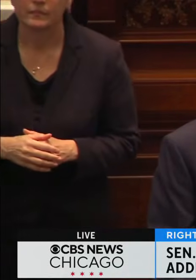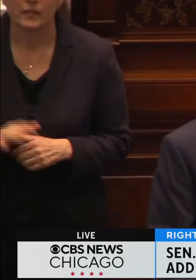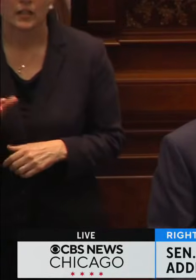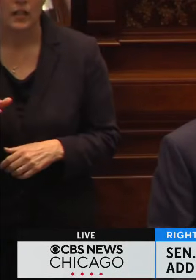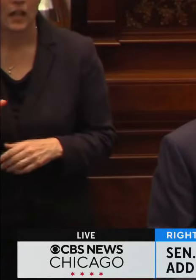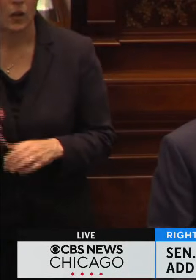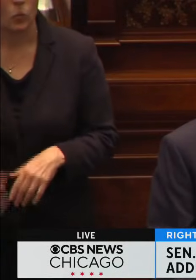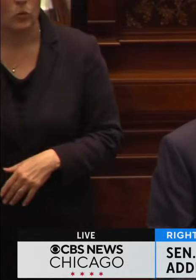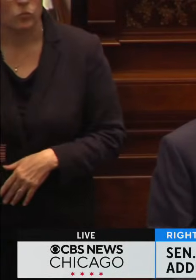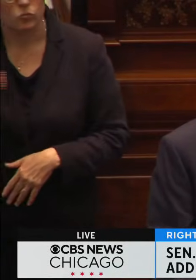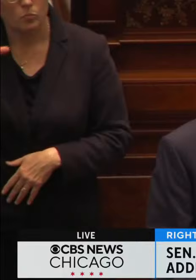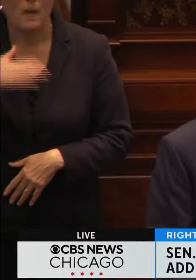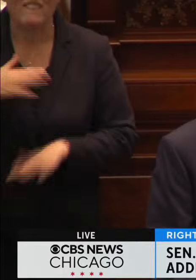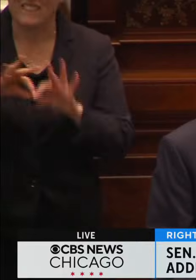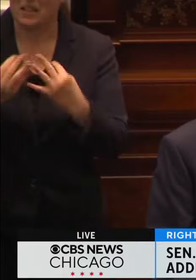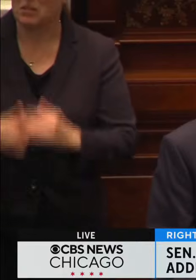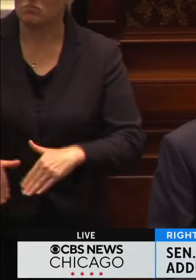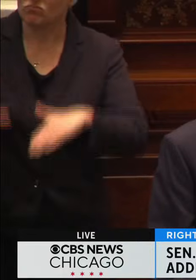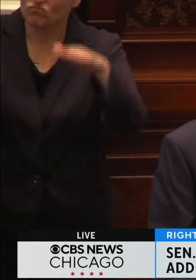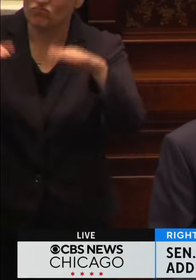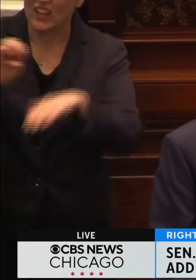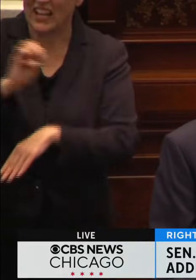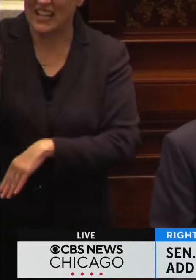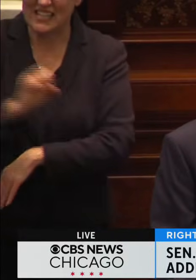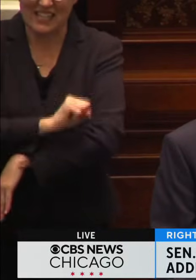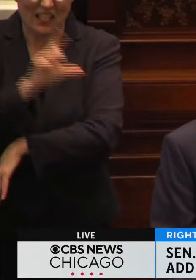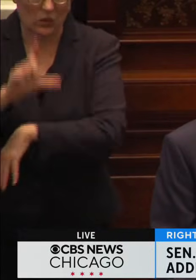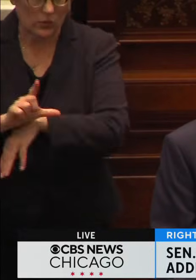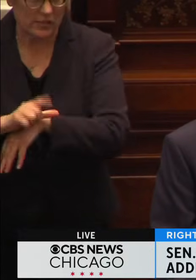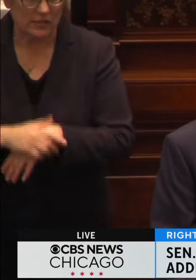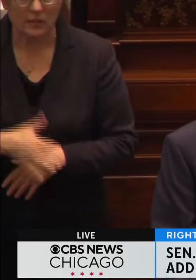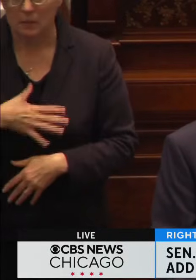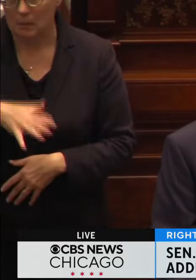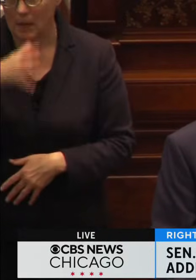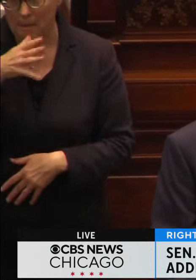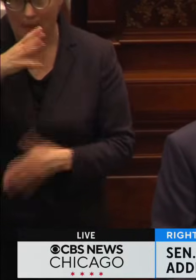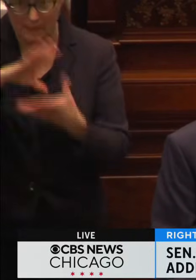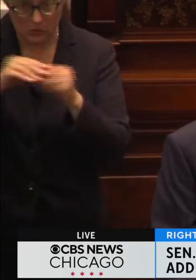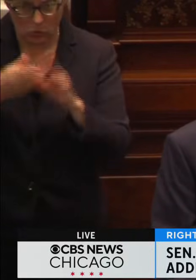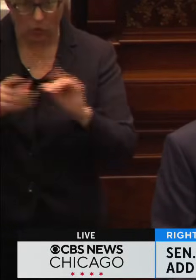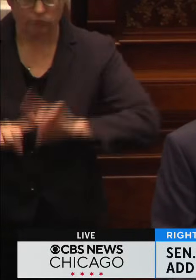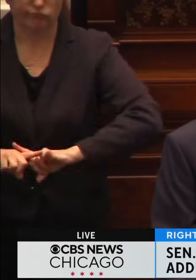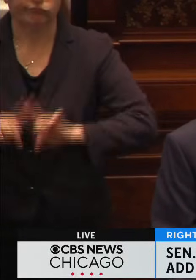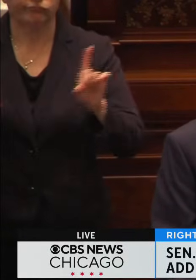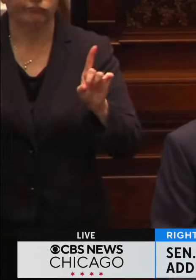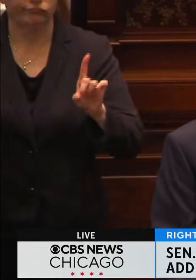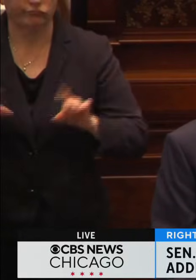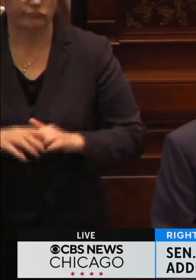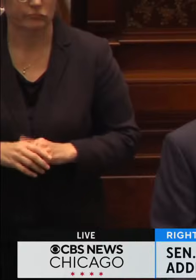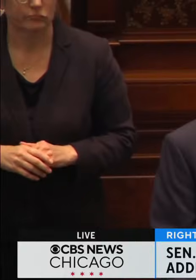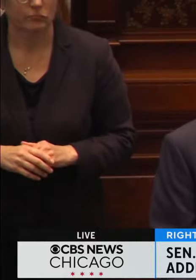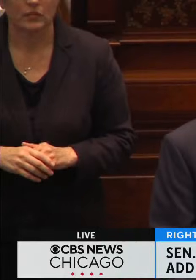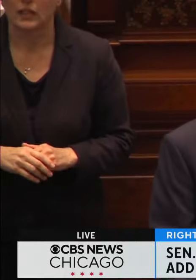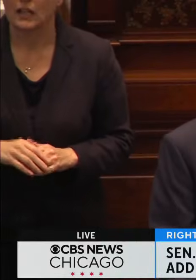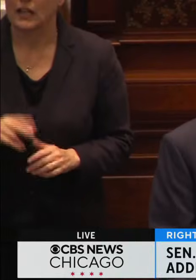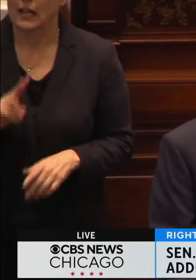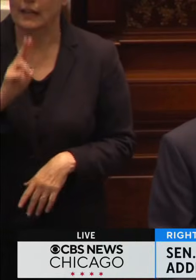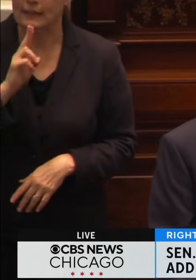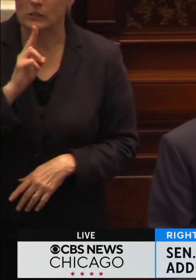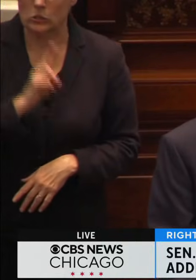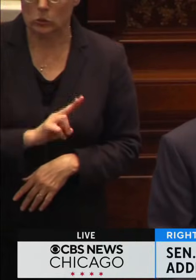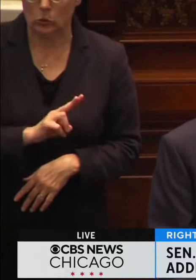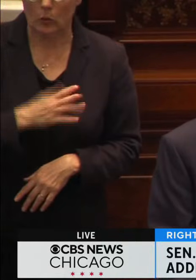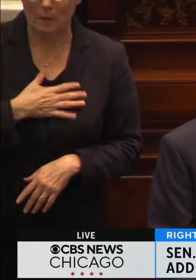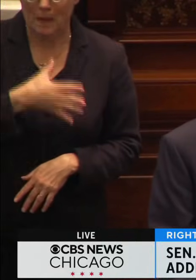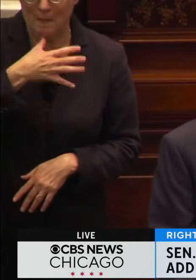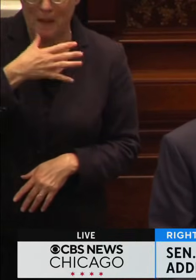was raised in East St. Louis. My mother's story is quite different. At the age of 2, my mother was an